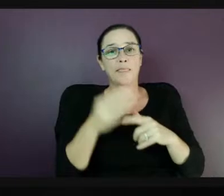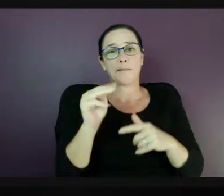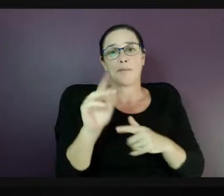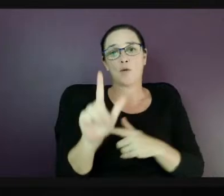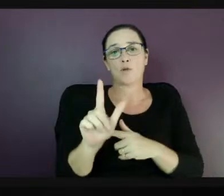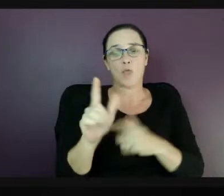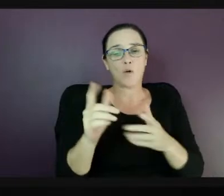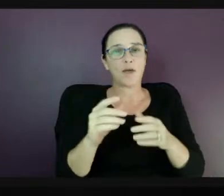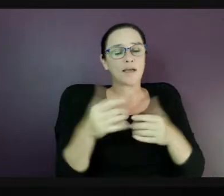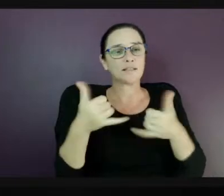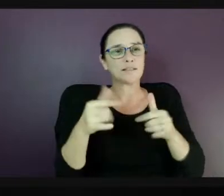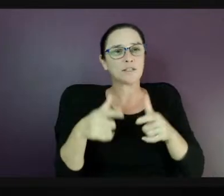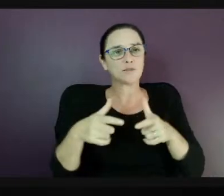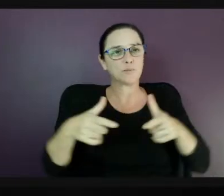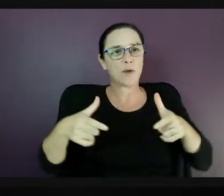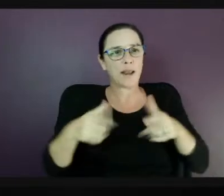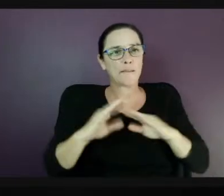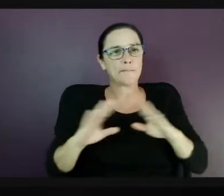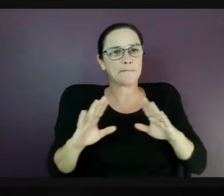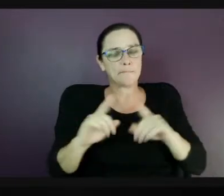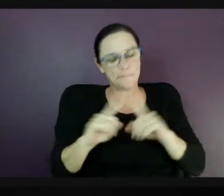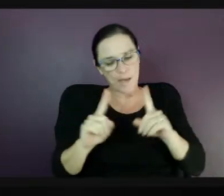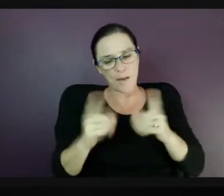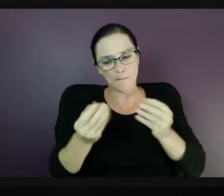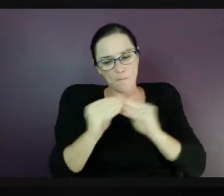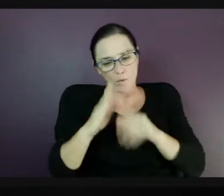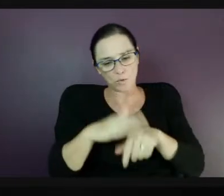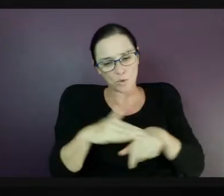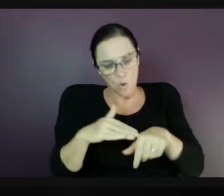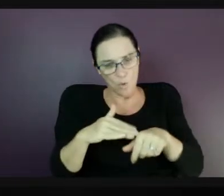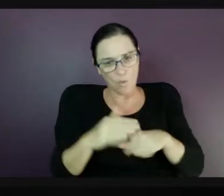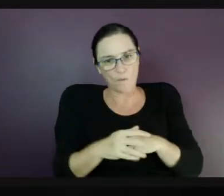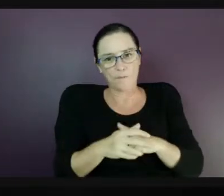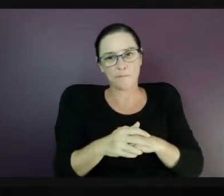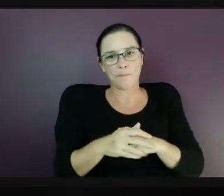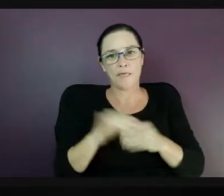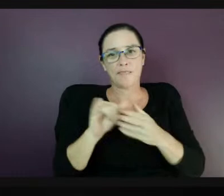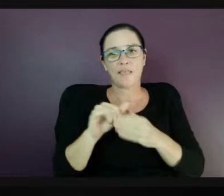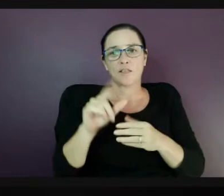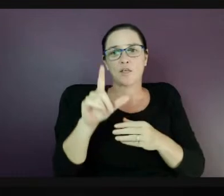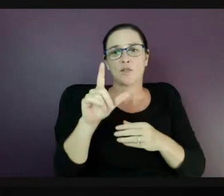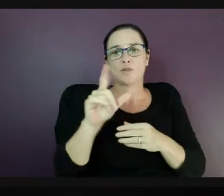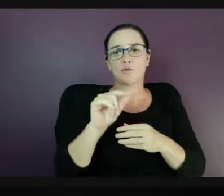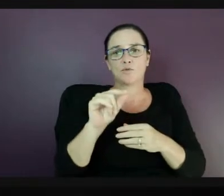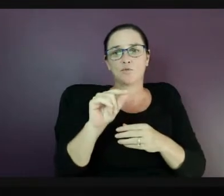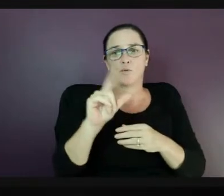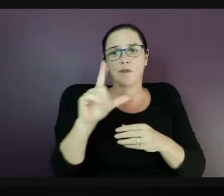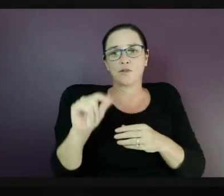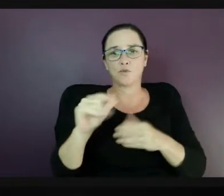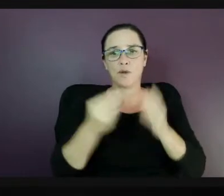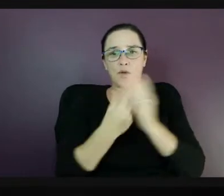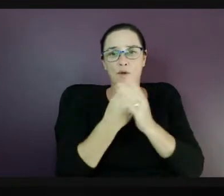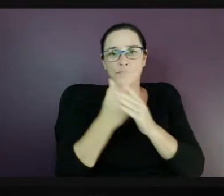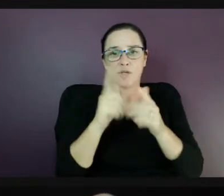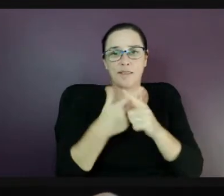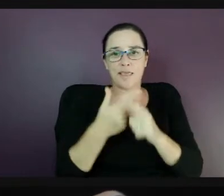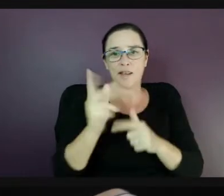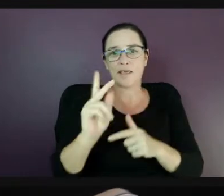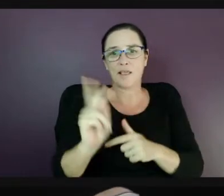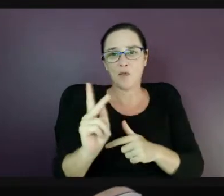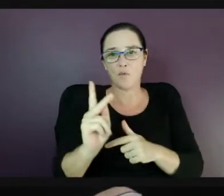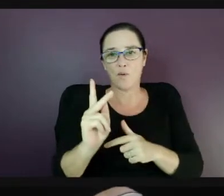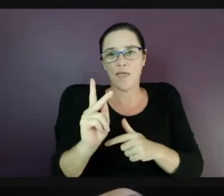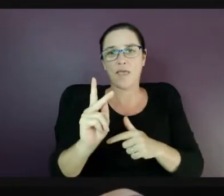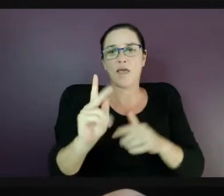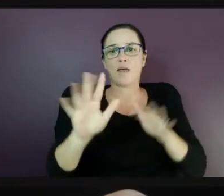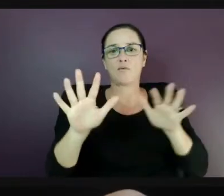there. This is that first 2020 eruption of Kilauea in December, where Kilauea relaxes. And note that Mauna